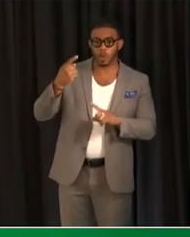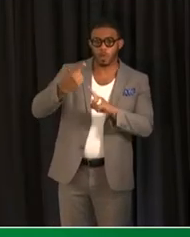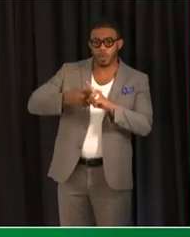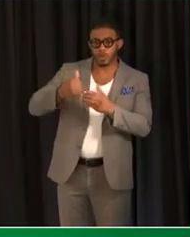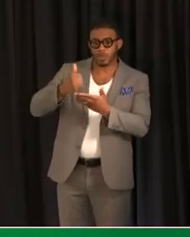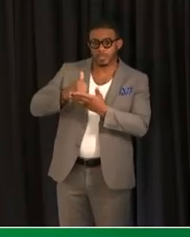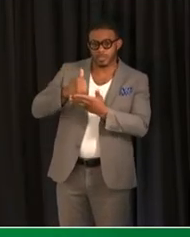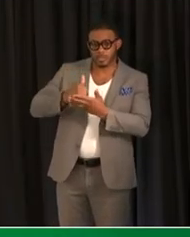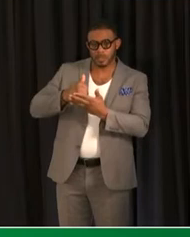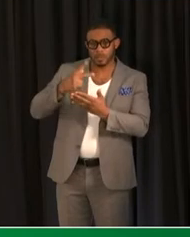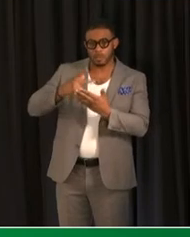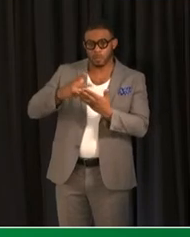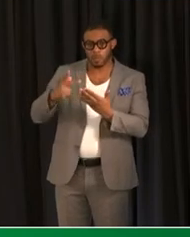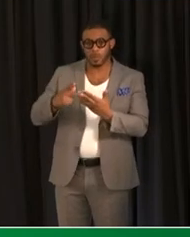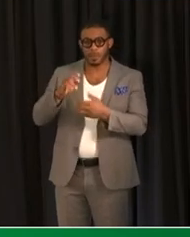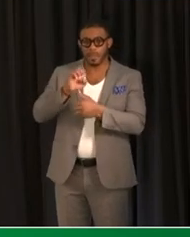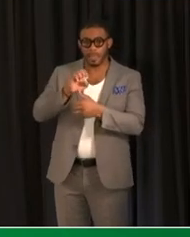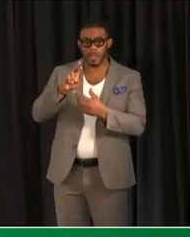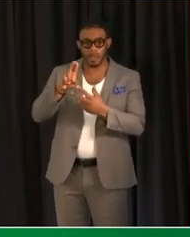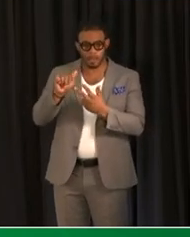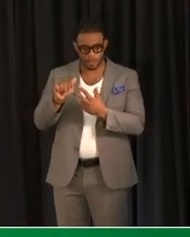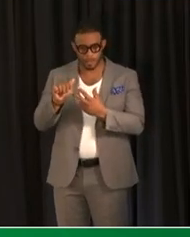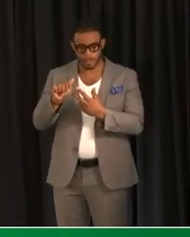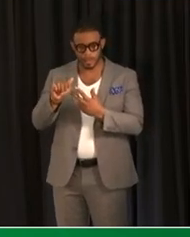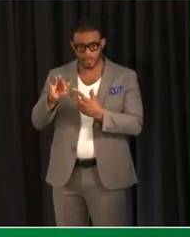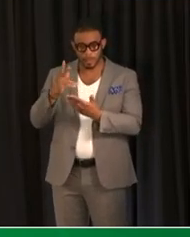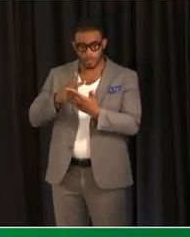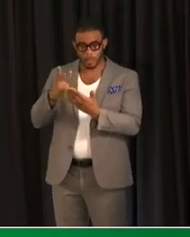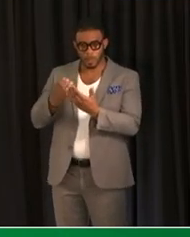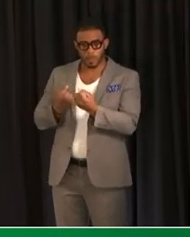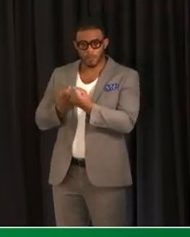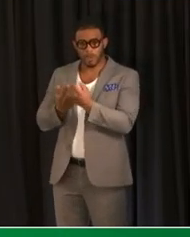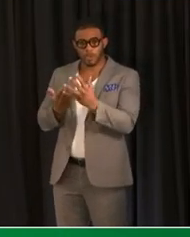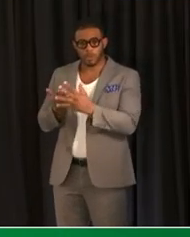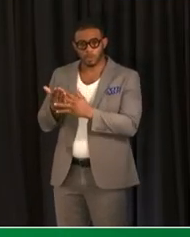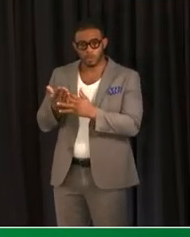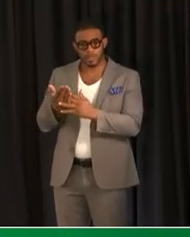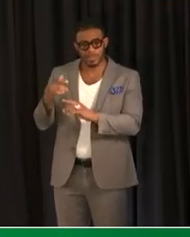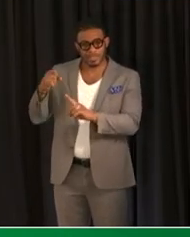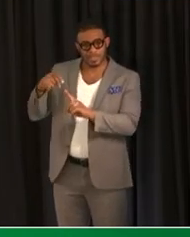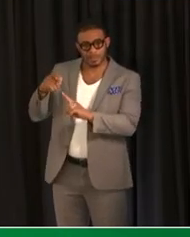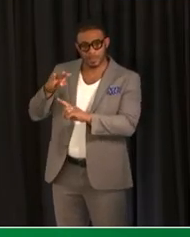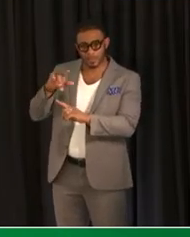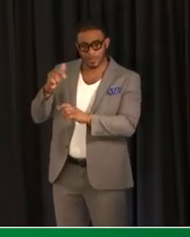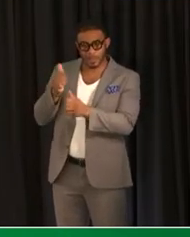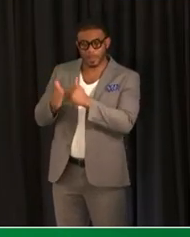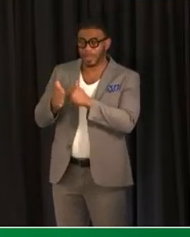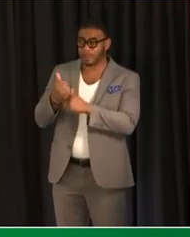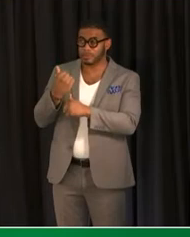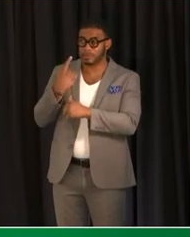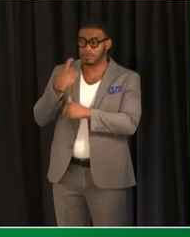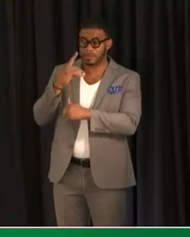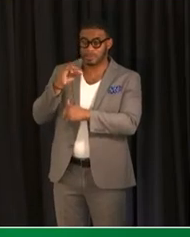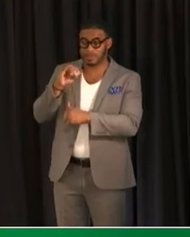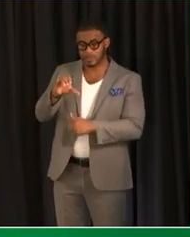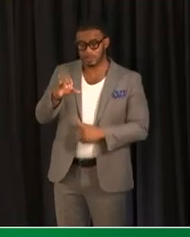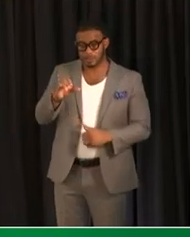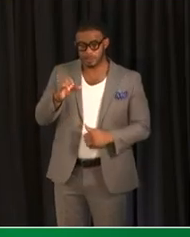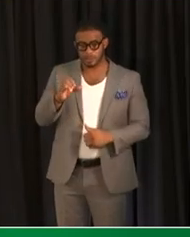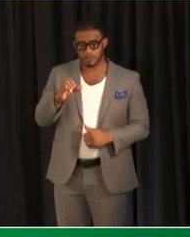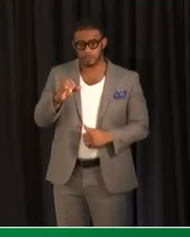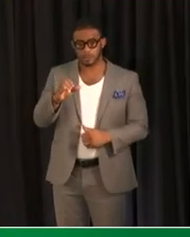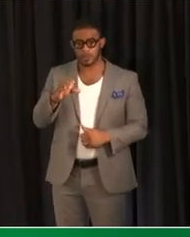Emergency Rental Assistance Program. So that is a program that was funded through the stimulus bill that passed in